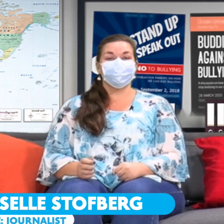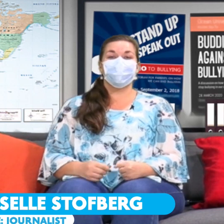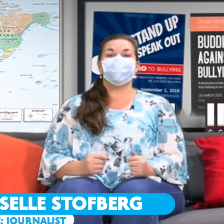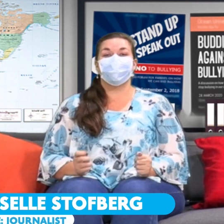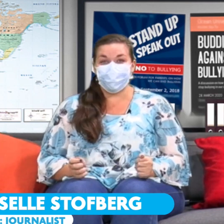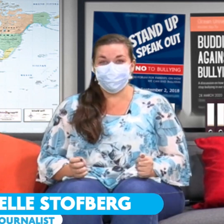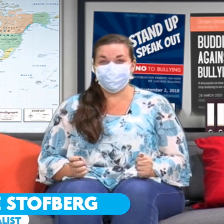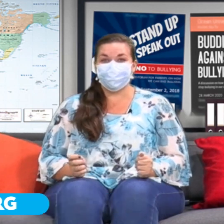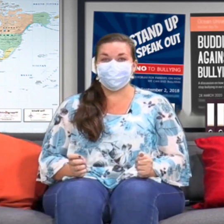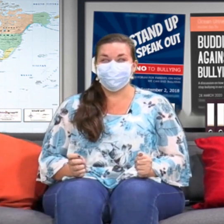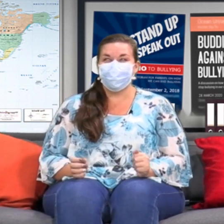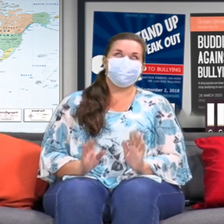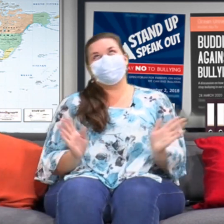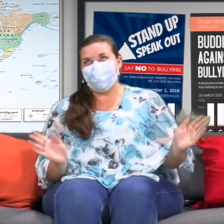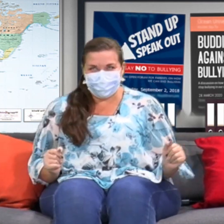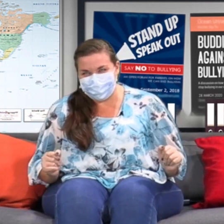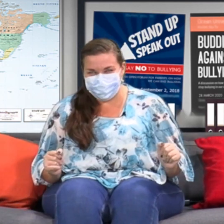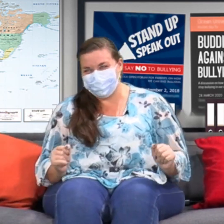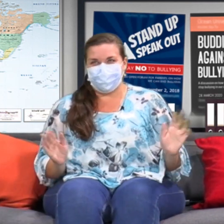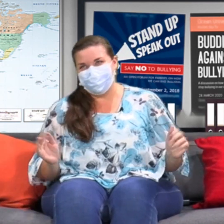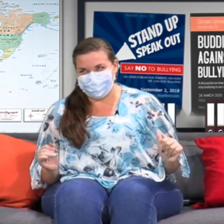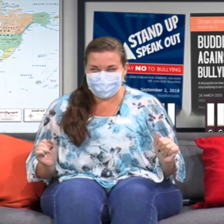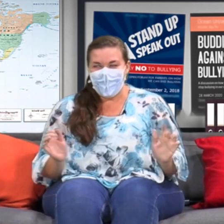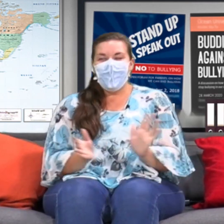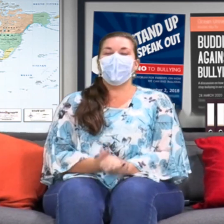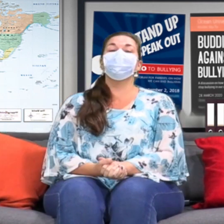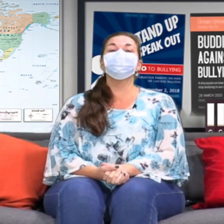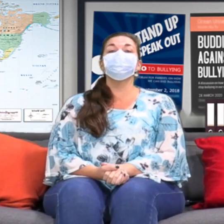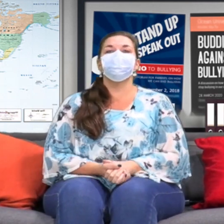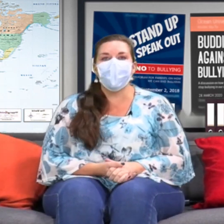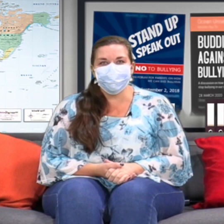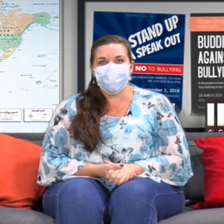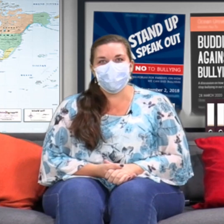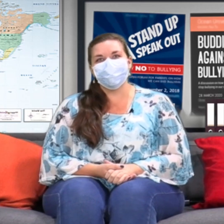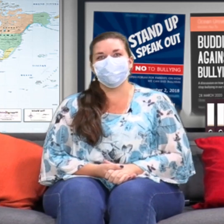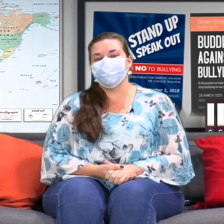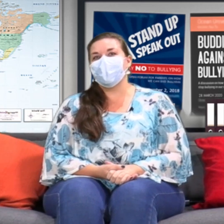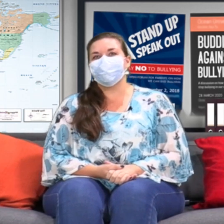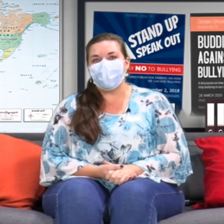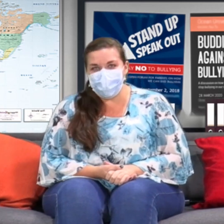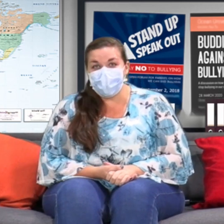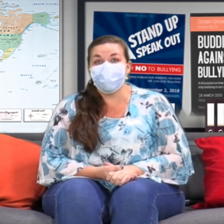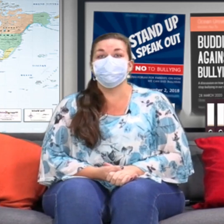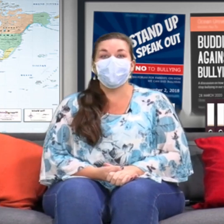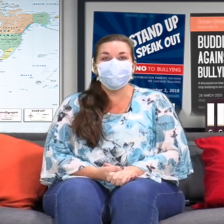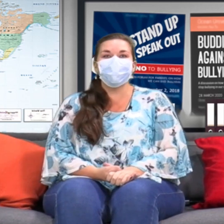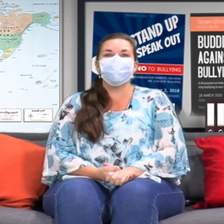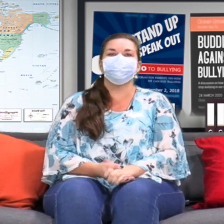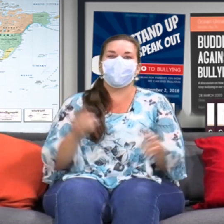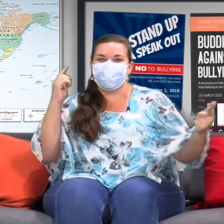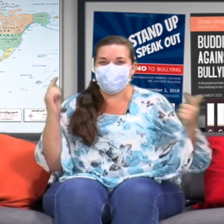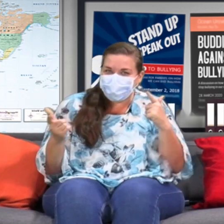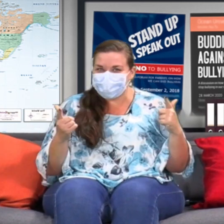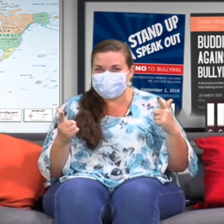also starts with the letter M, which is my favorite letter for some reason. And also MyZone, that starts with the letter M, because MyZone